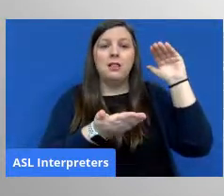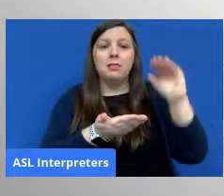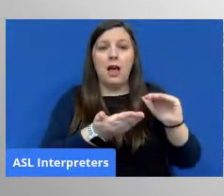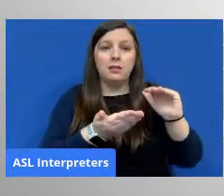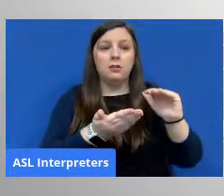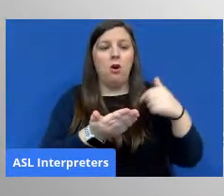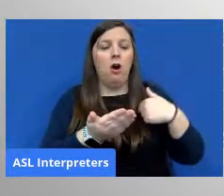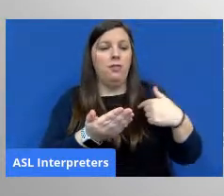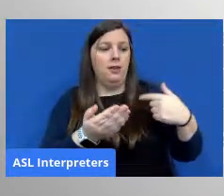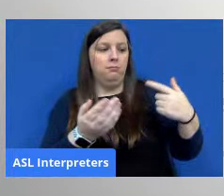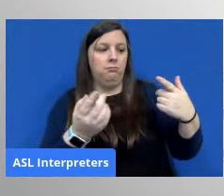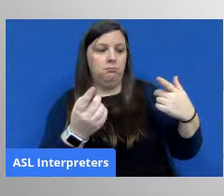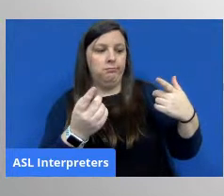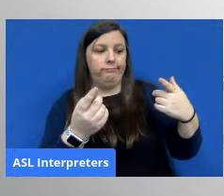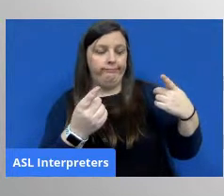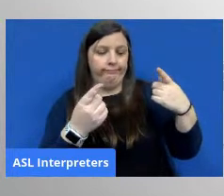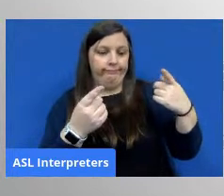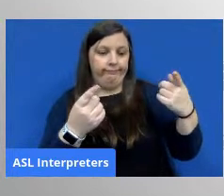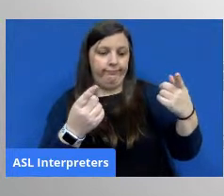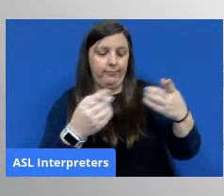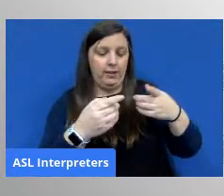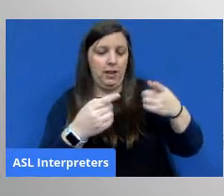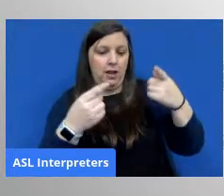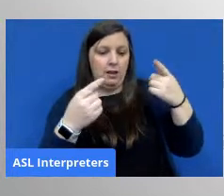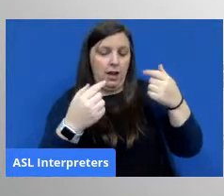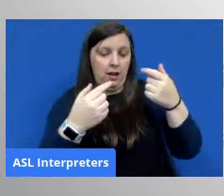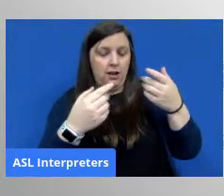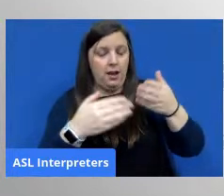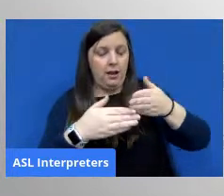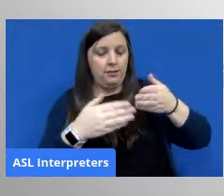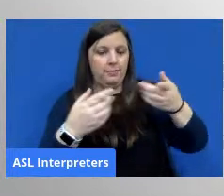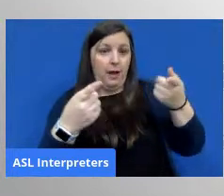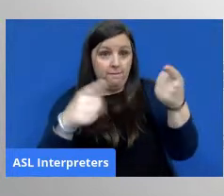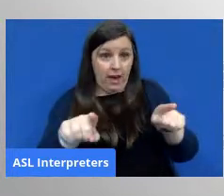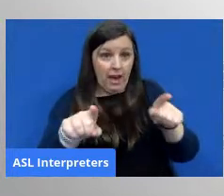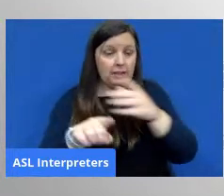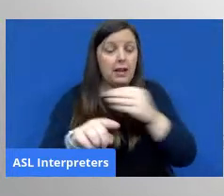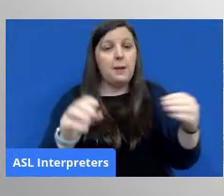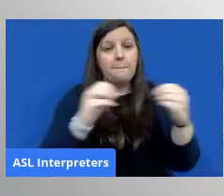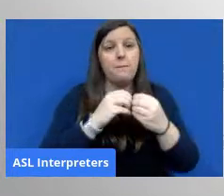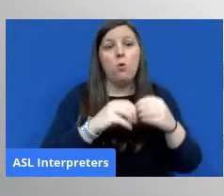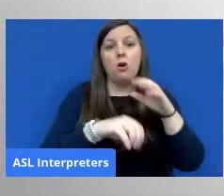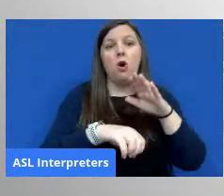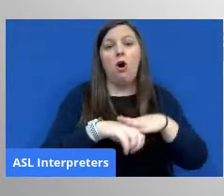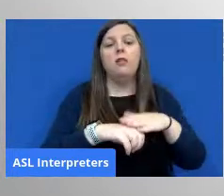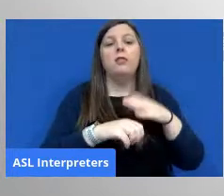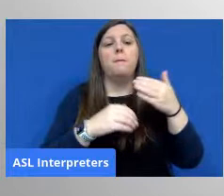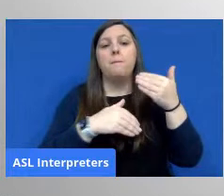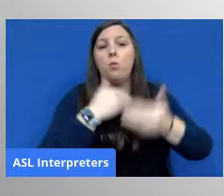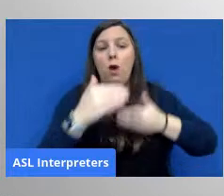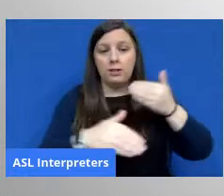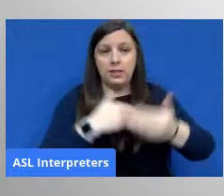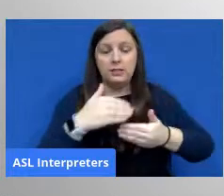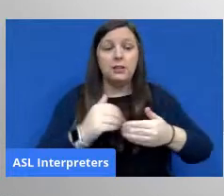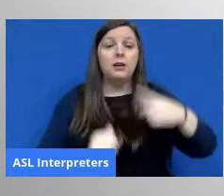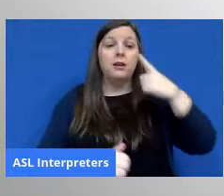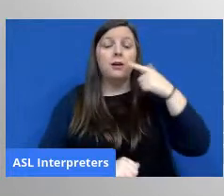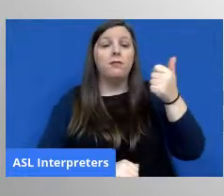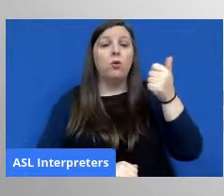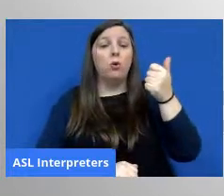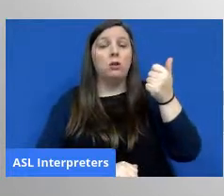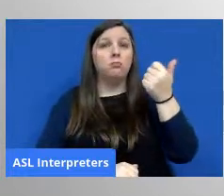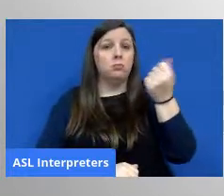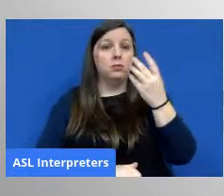helpful. For several years, Leisure Services did have a website active that allowed students